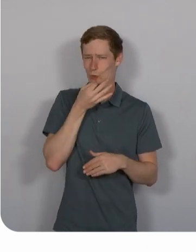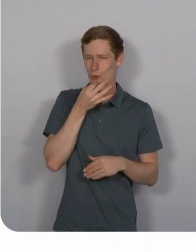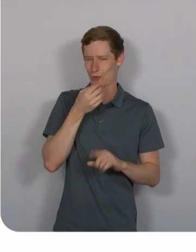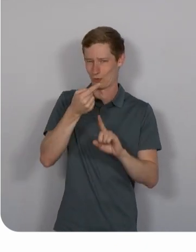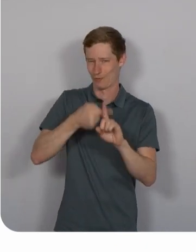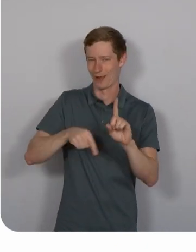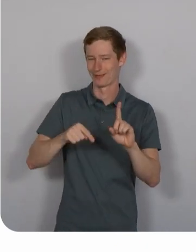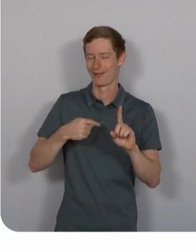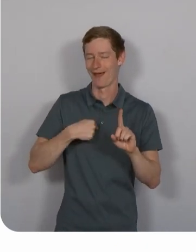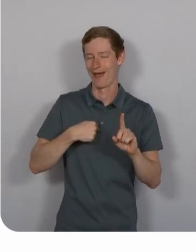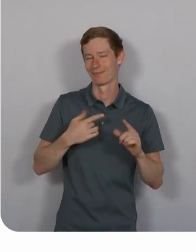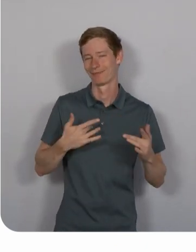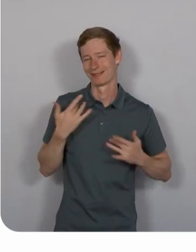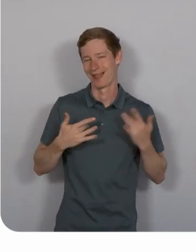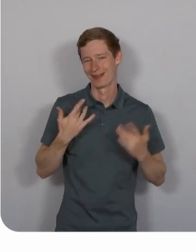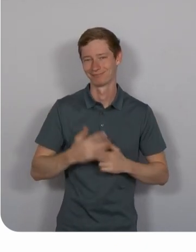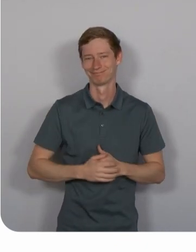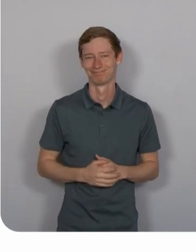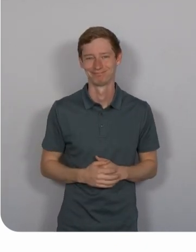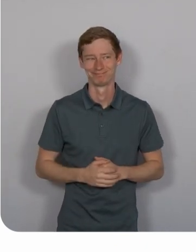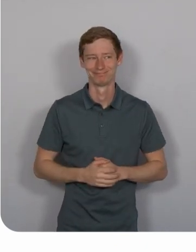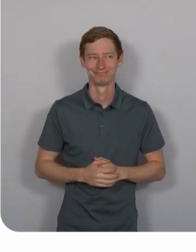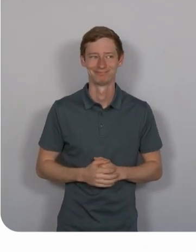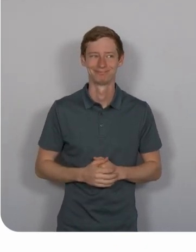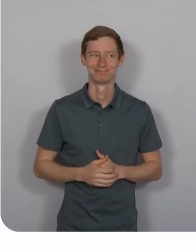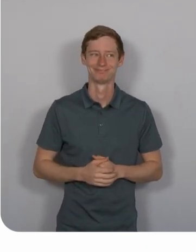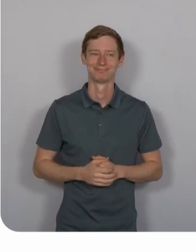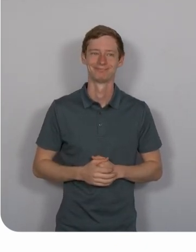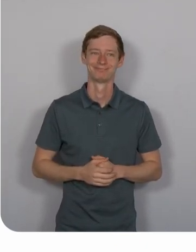Pretty excited about this.